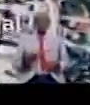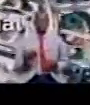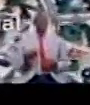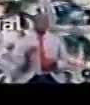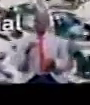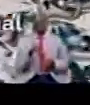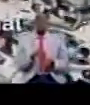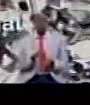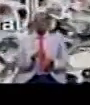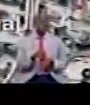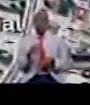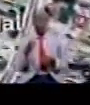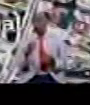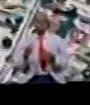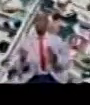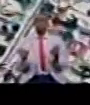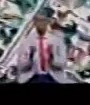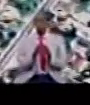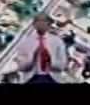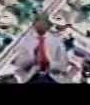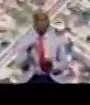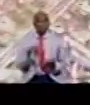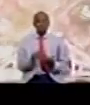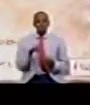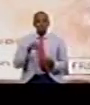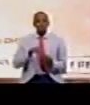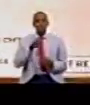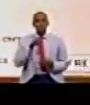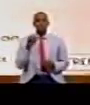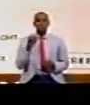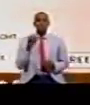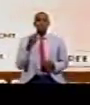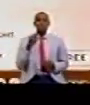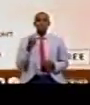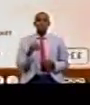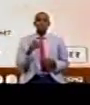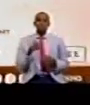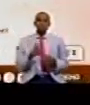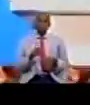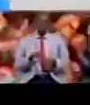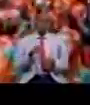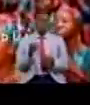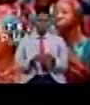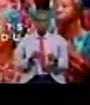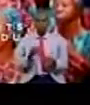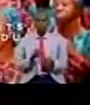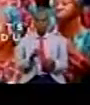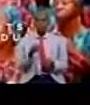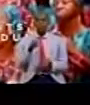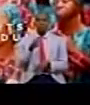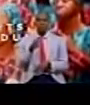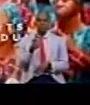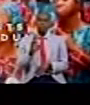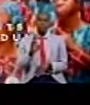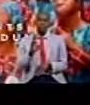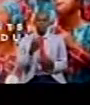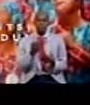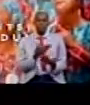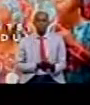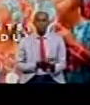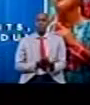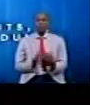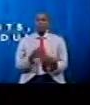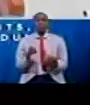that you will visit us, O Lord. And Father, our wives, O Lord, that